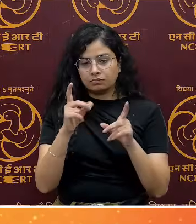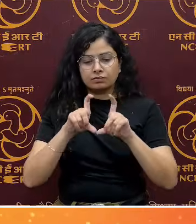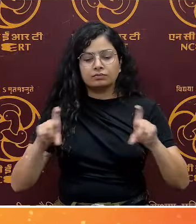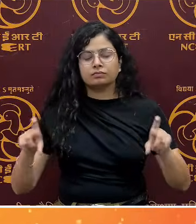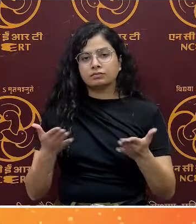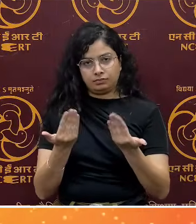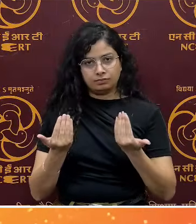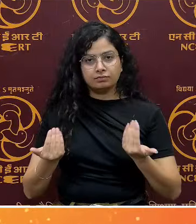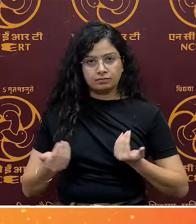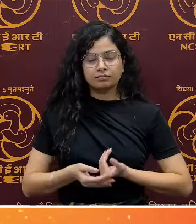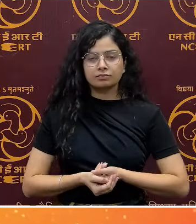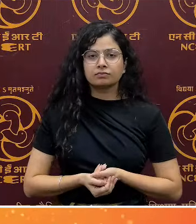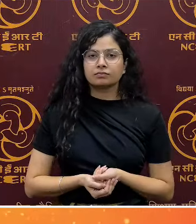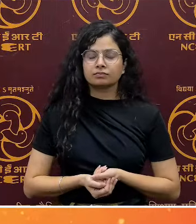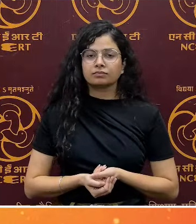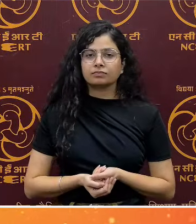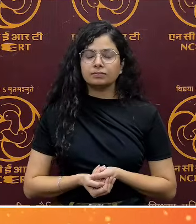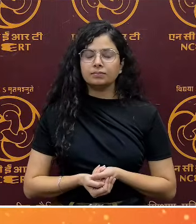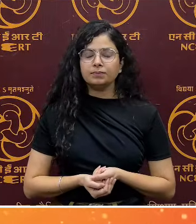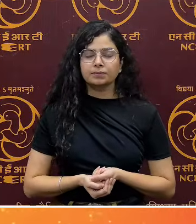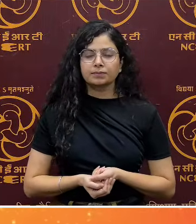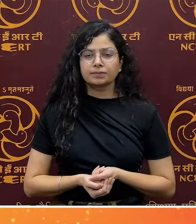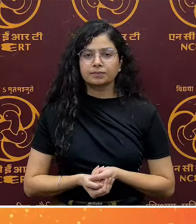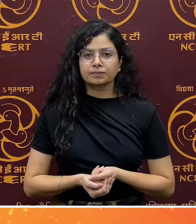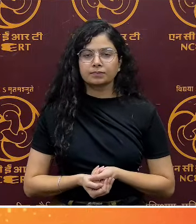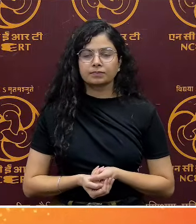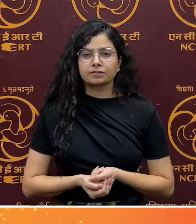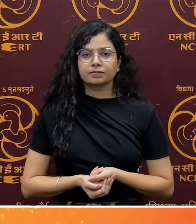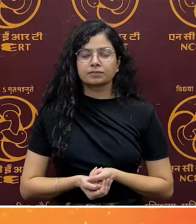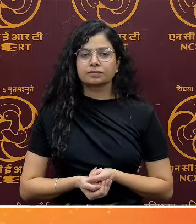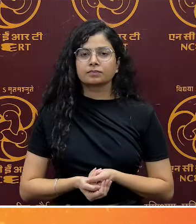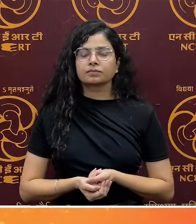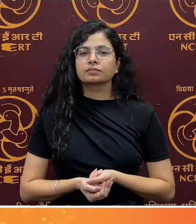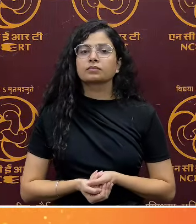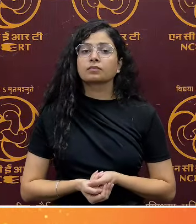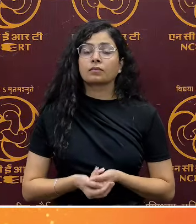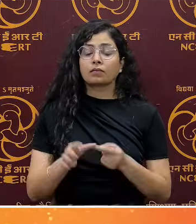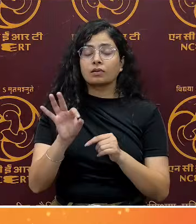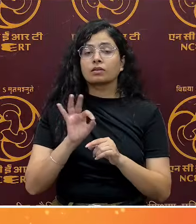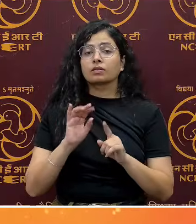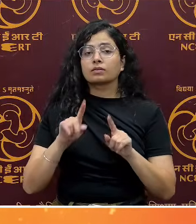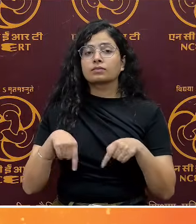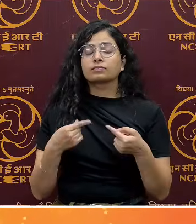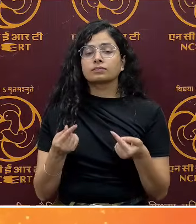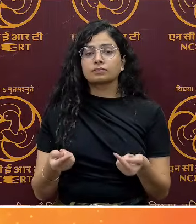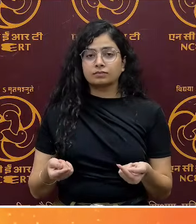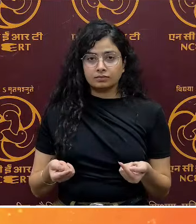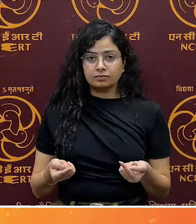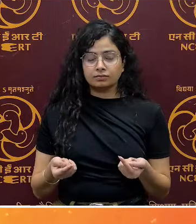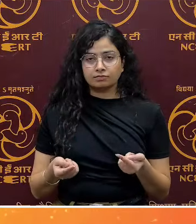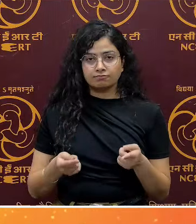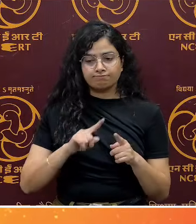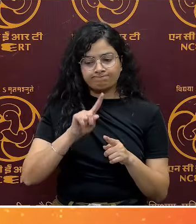clearly to our students. It will take a while to load.